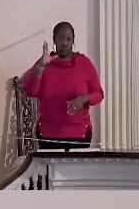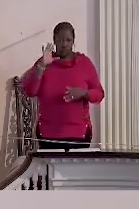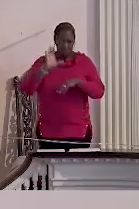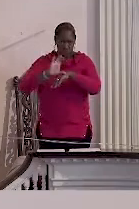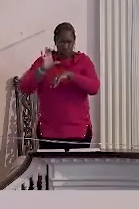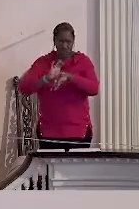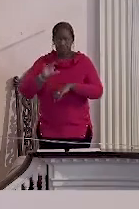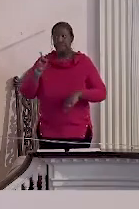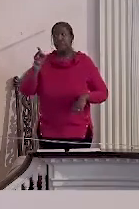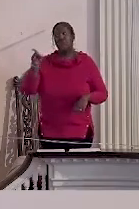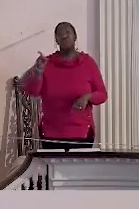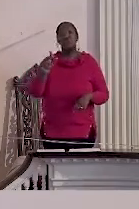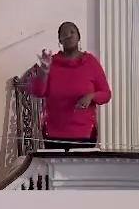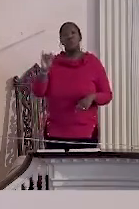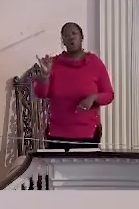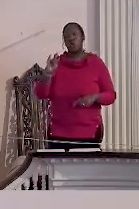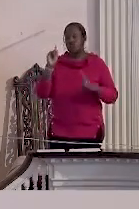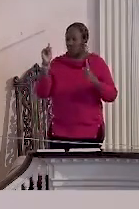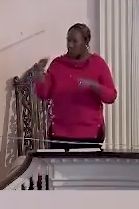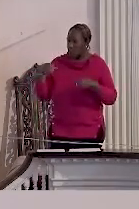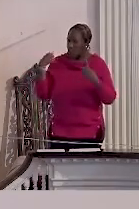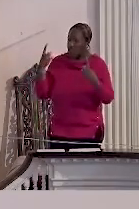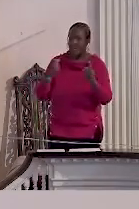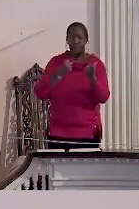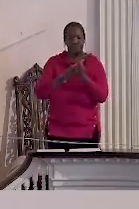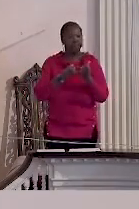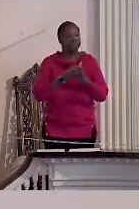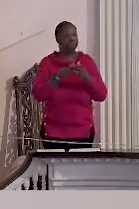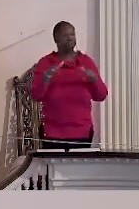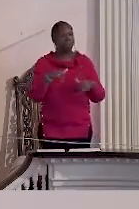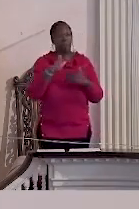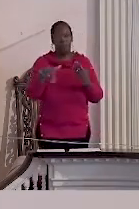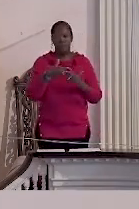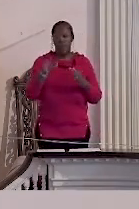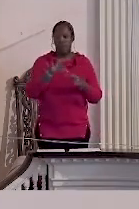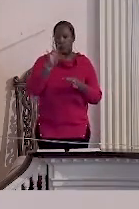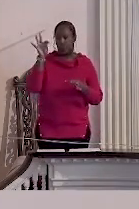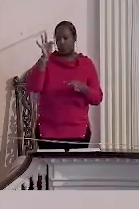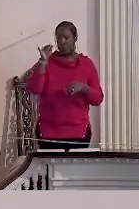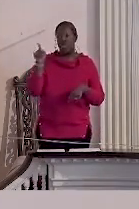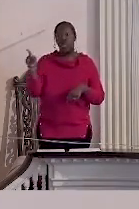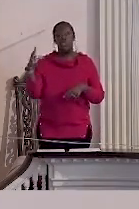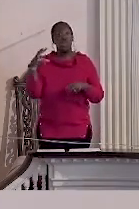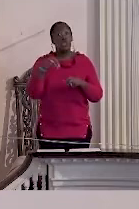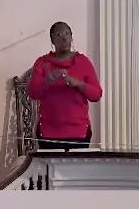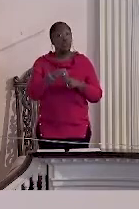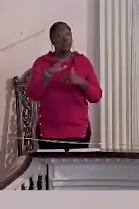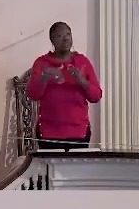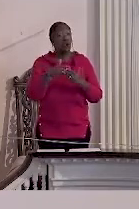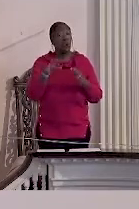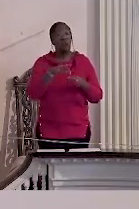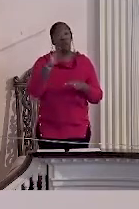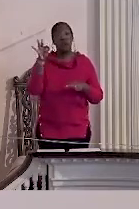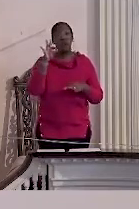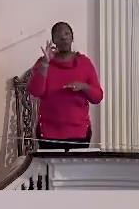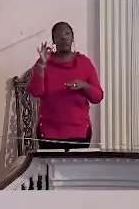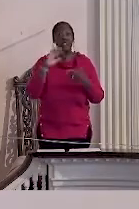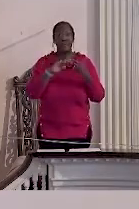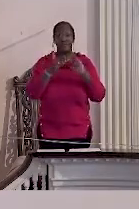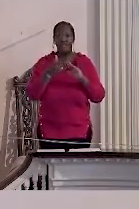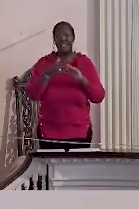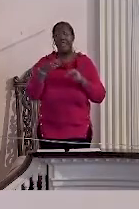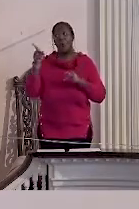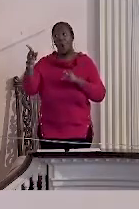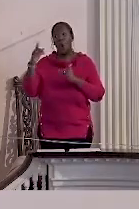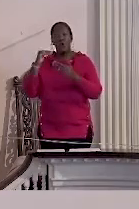She was also a longtime fan of All Souls, and she included the All Souls community on her list of